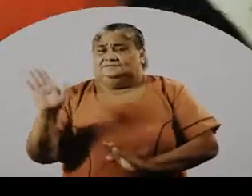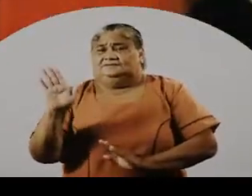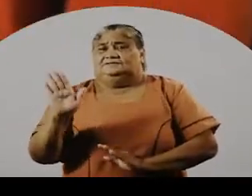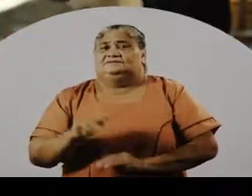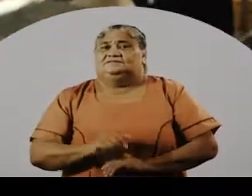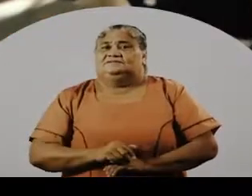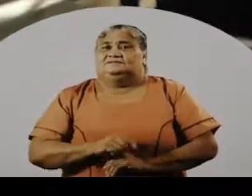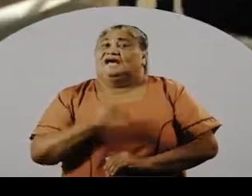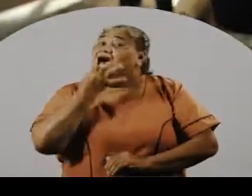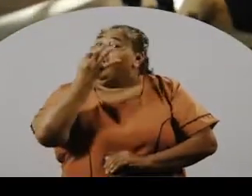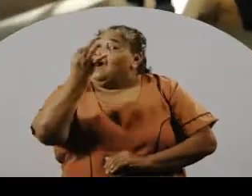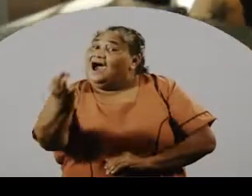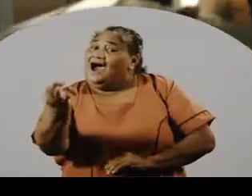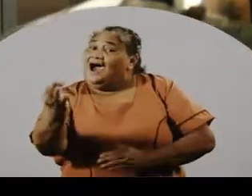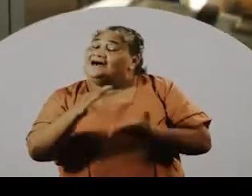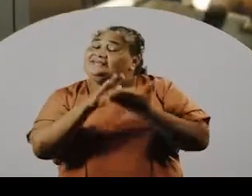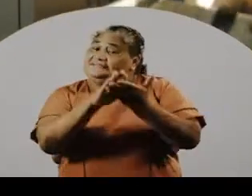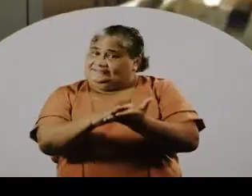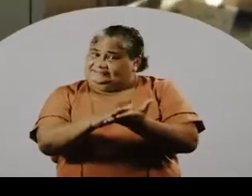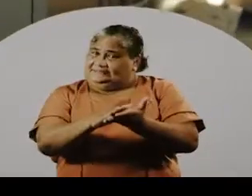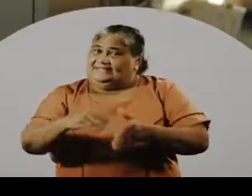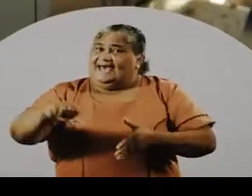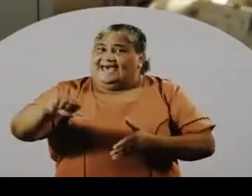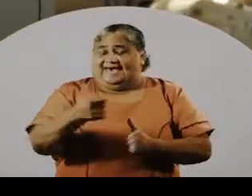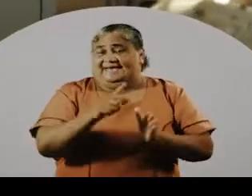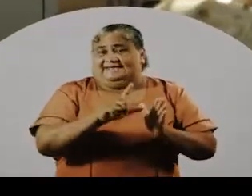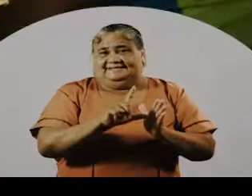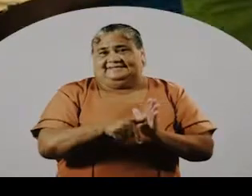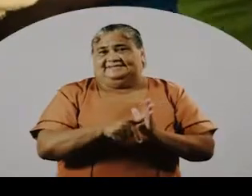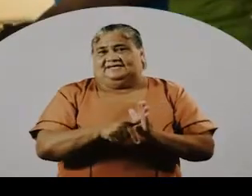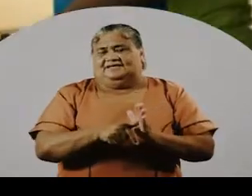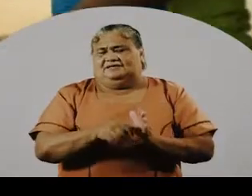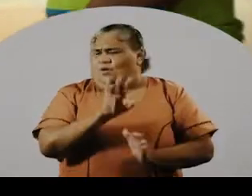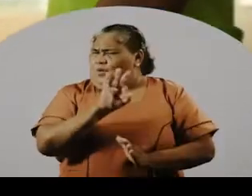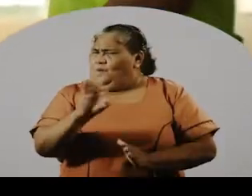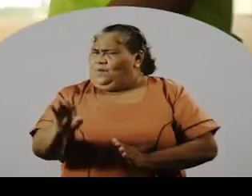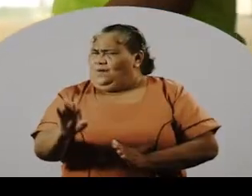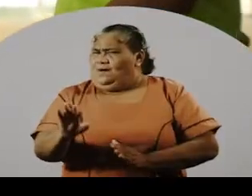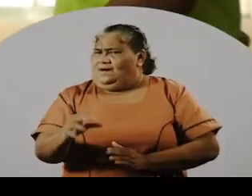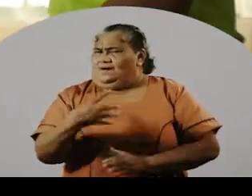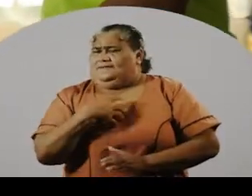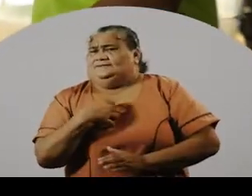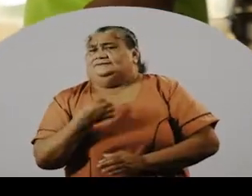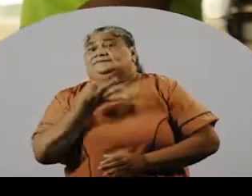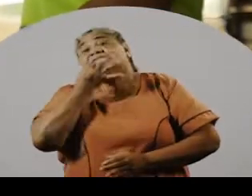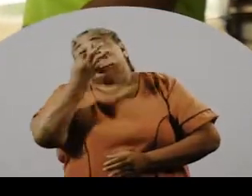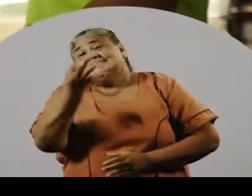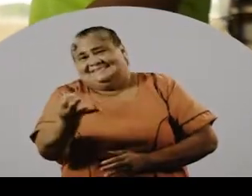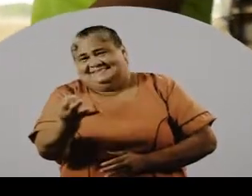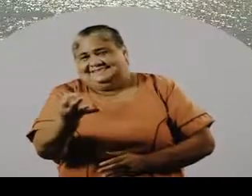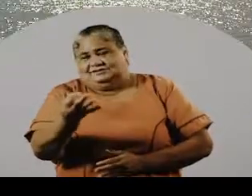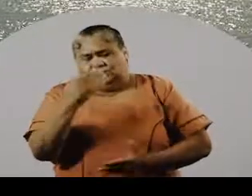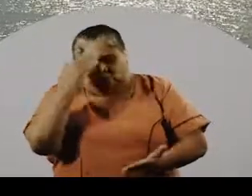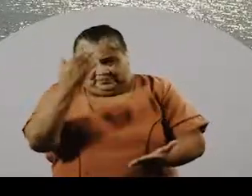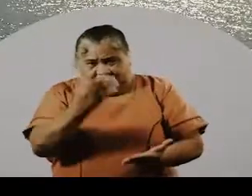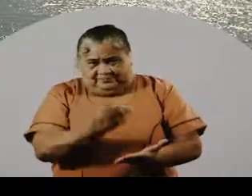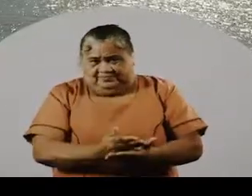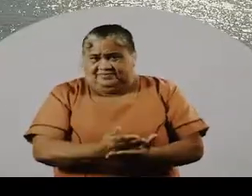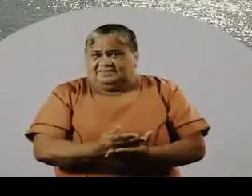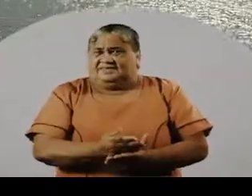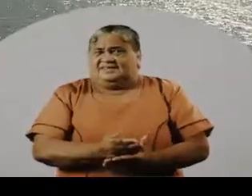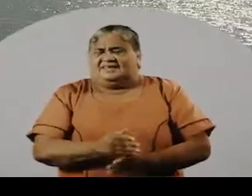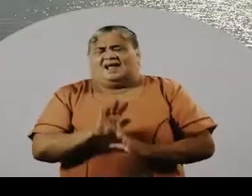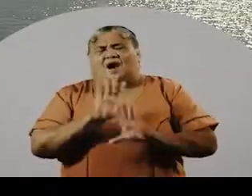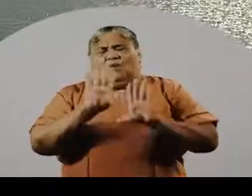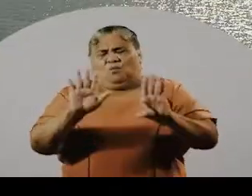If you require assistance at any time during the trip today, please do not hesitate to ask a member of our crew for help. We trust that you will have a wonderful